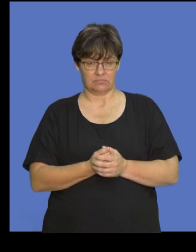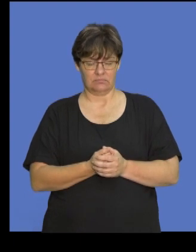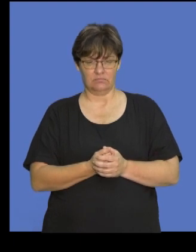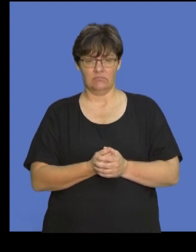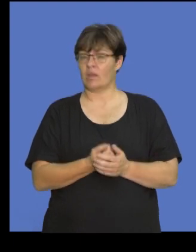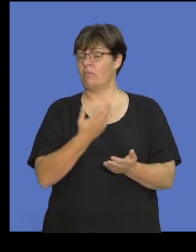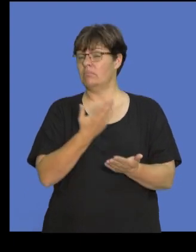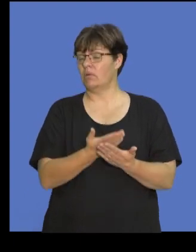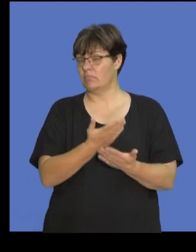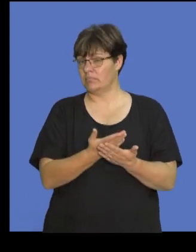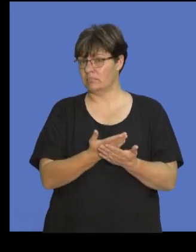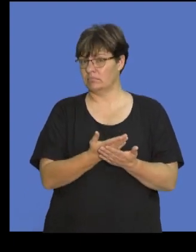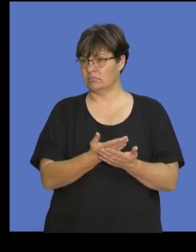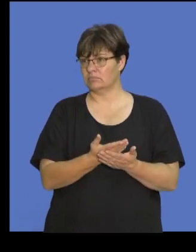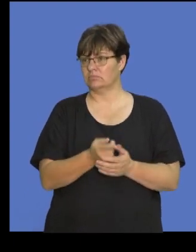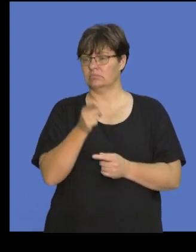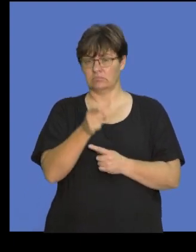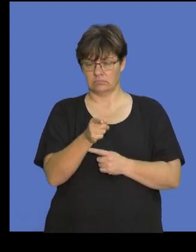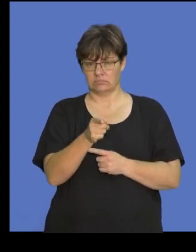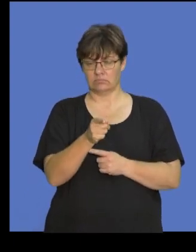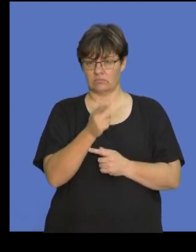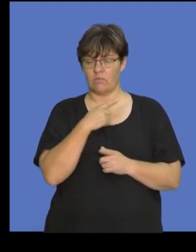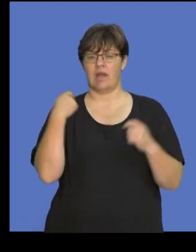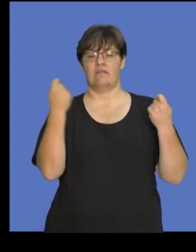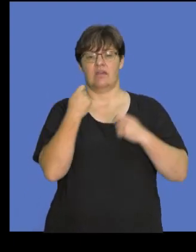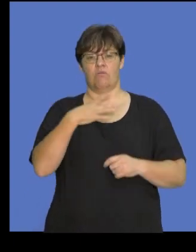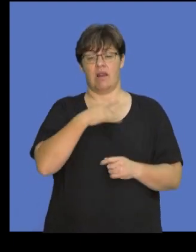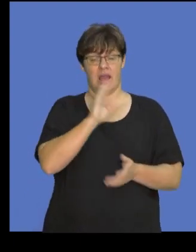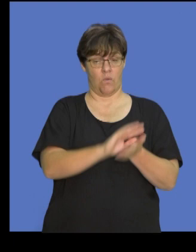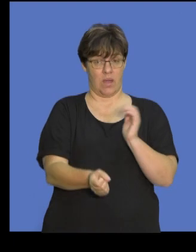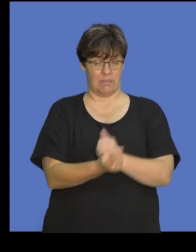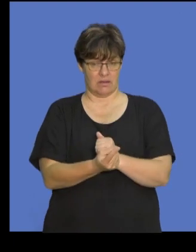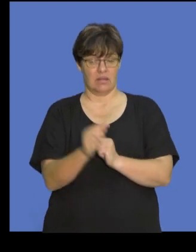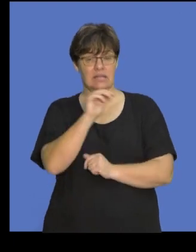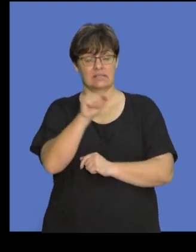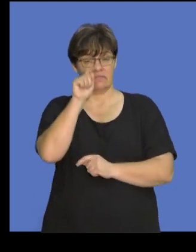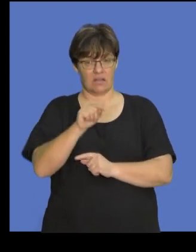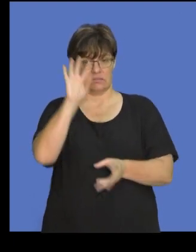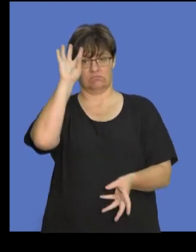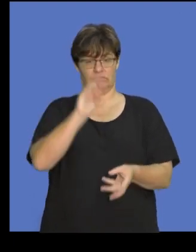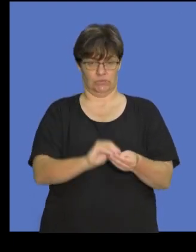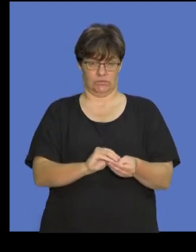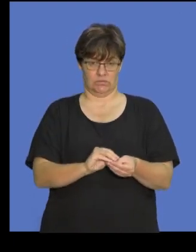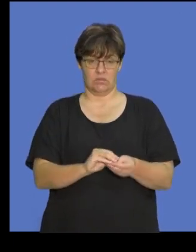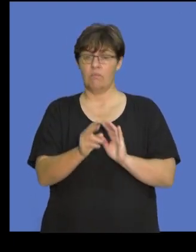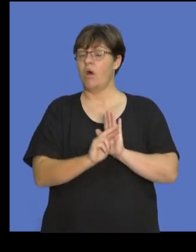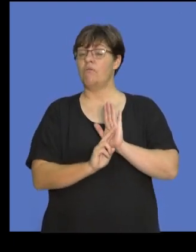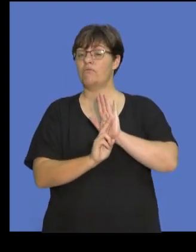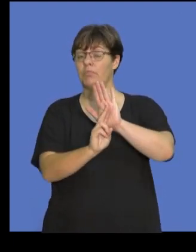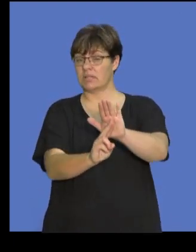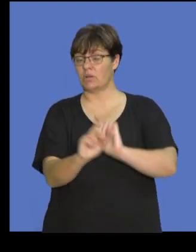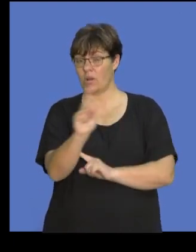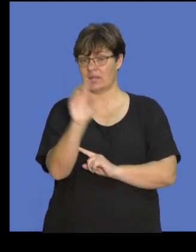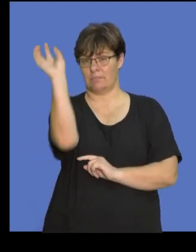the probability is the event that we would like to happen divided by the total, and we can represent this